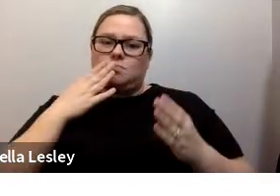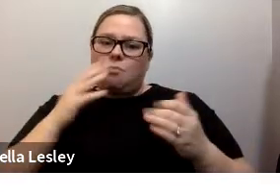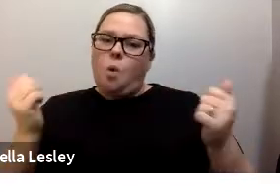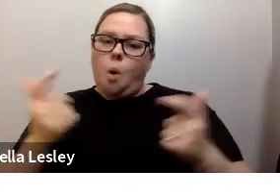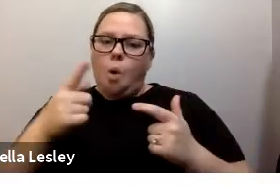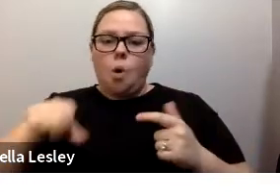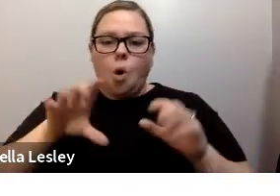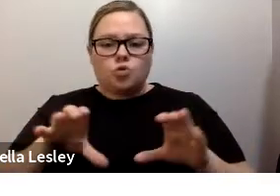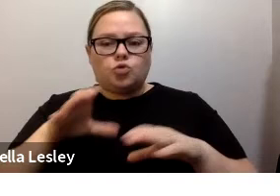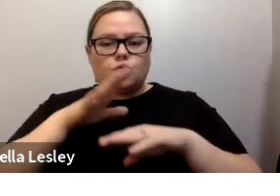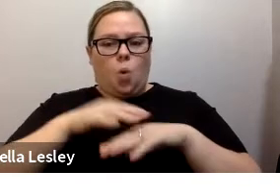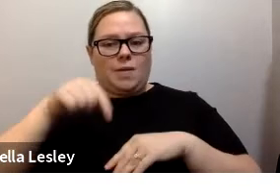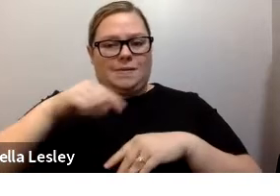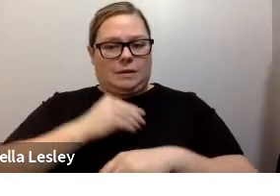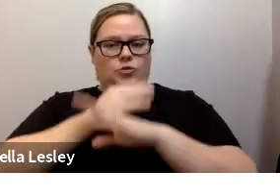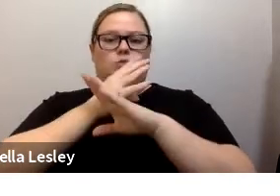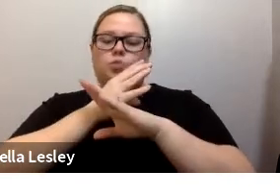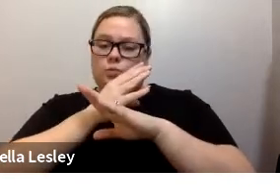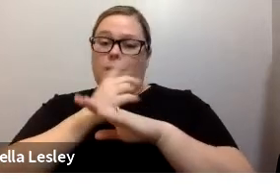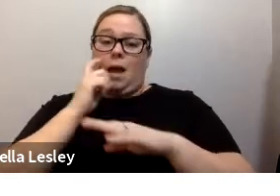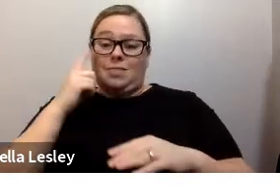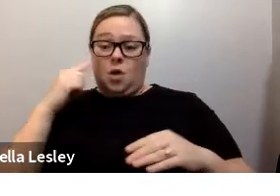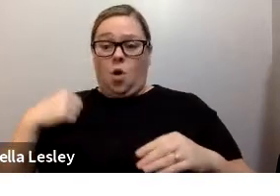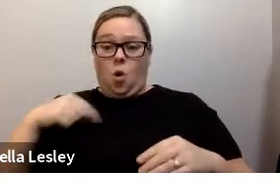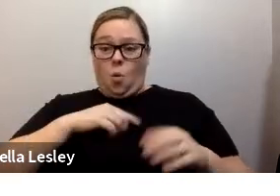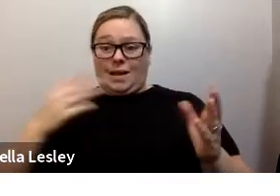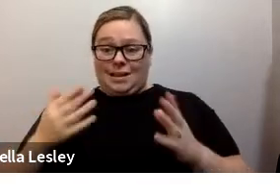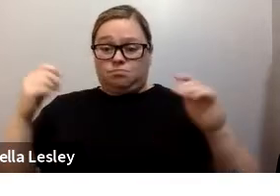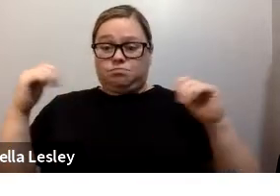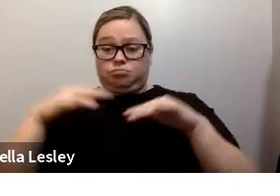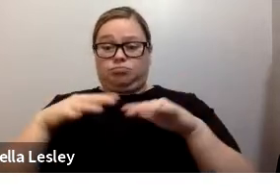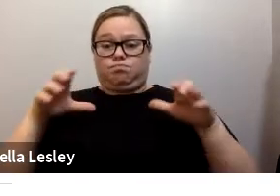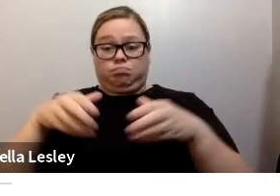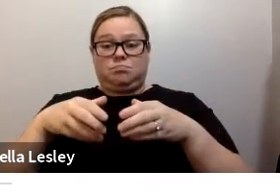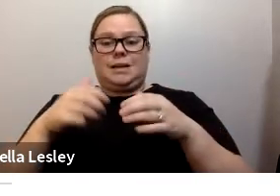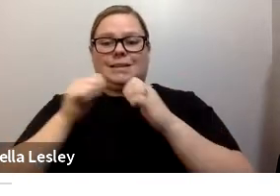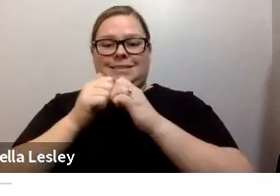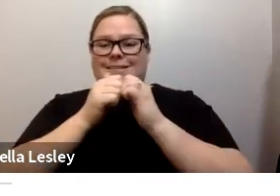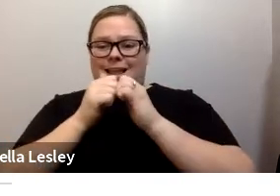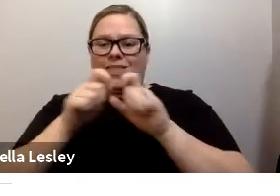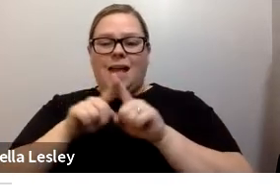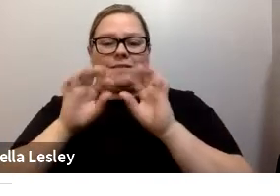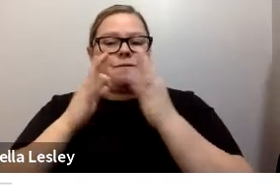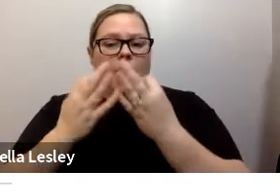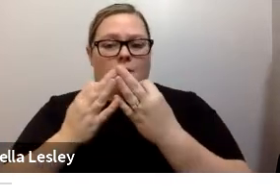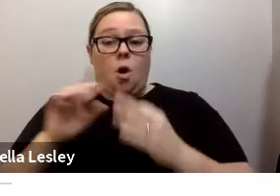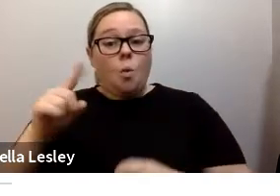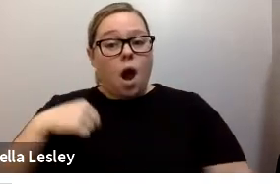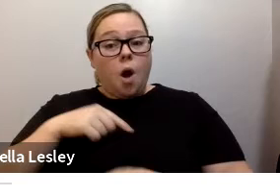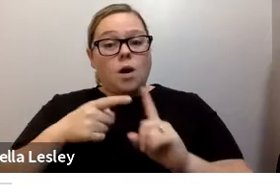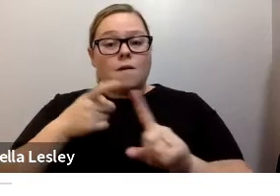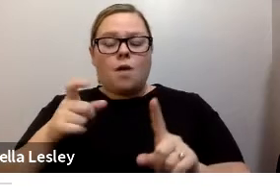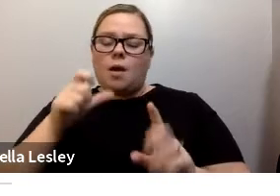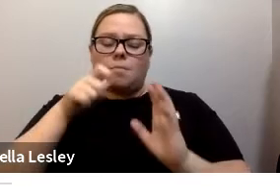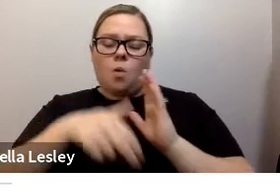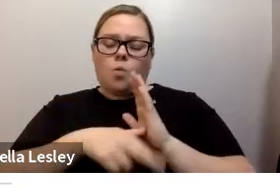on the call, because I really do believe that we're here together as a family. Now, where do we come from? Well, I'm not going to go over this because Dr.